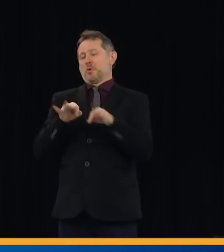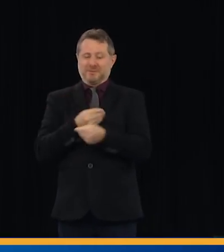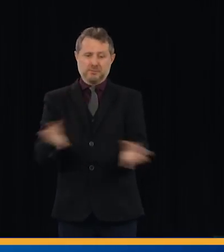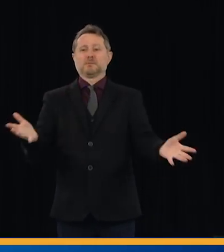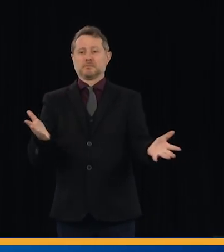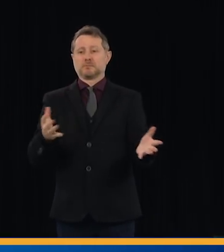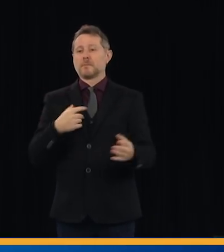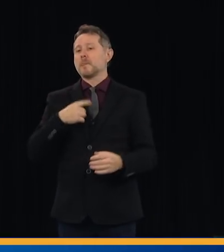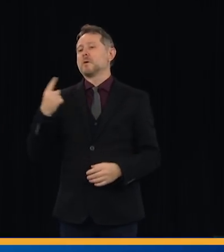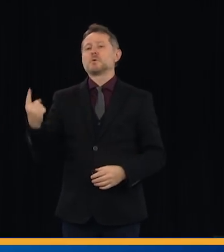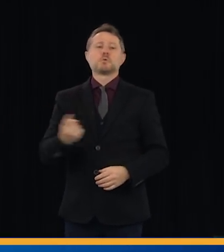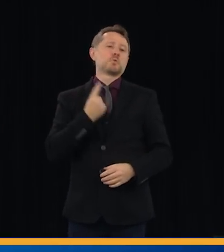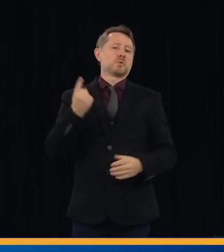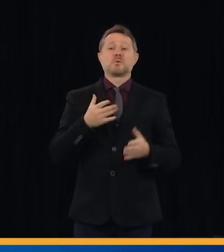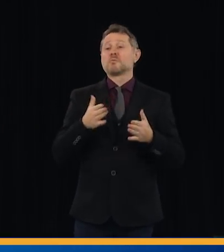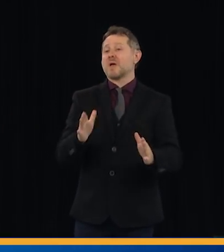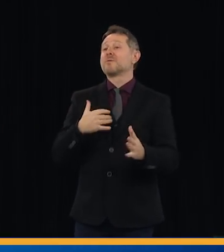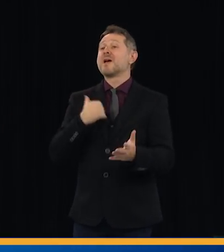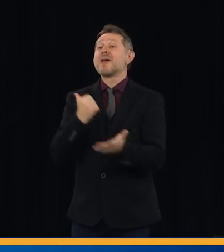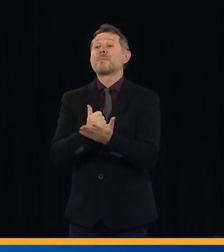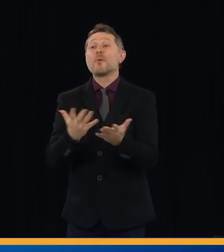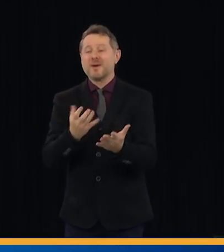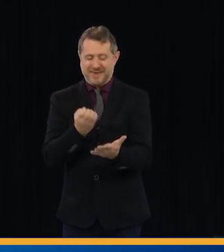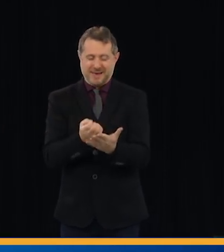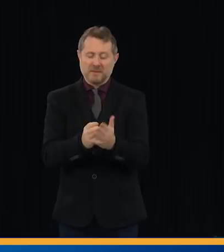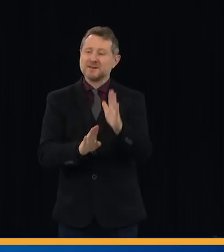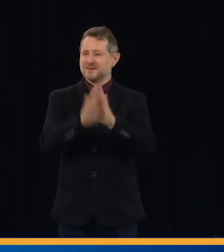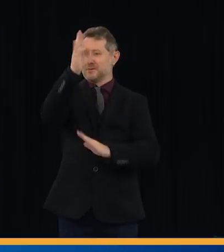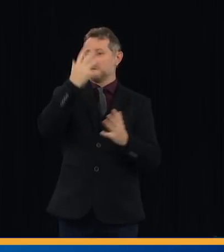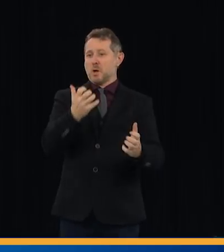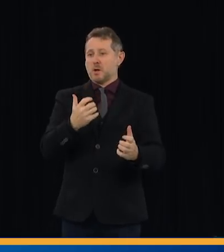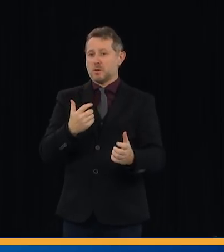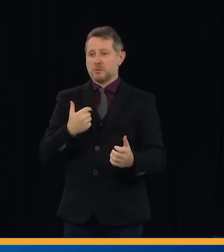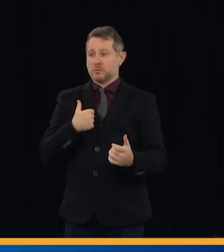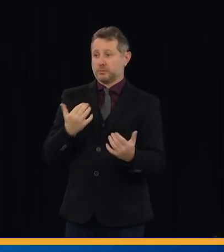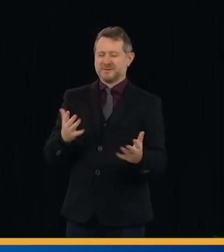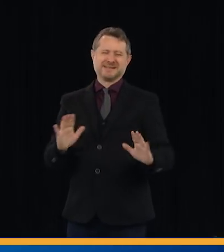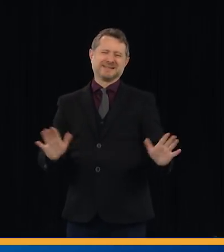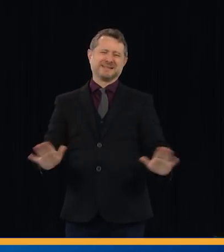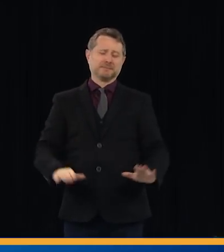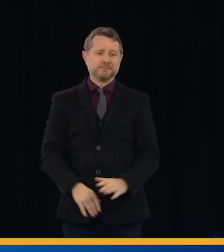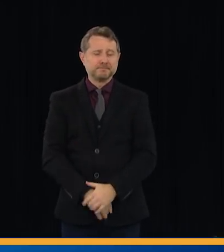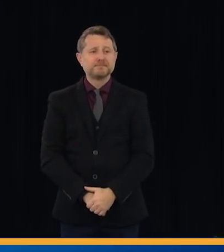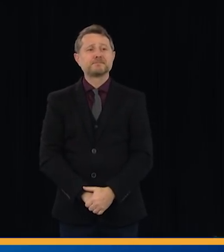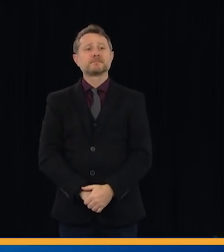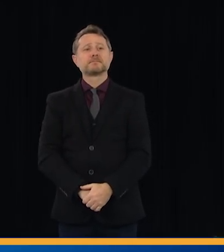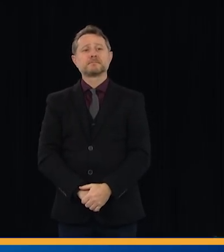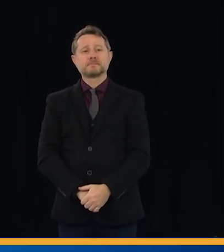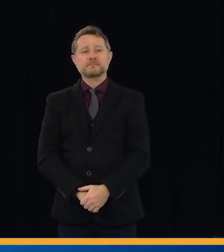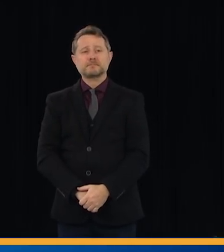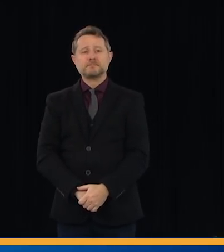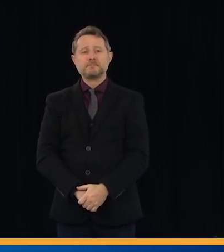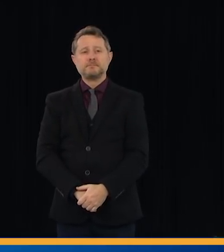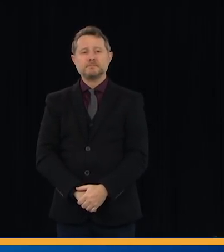way you get the economy up and running in any relatively short period of time.